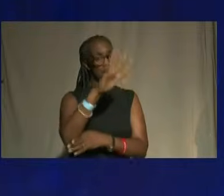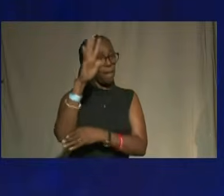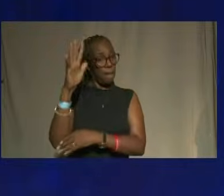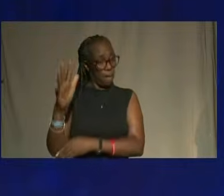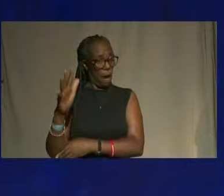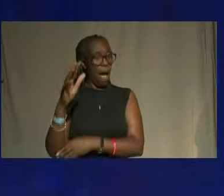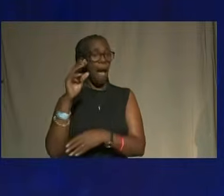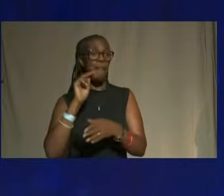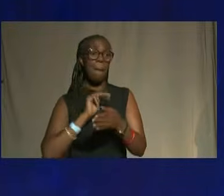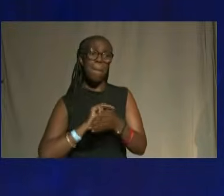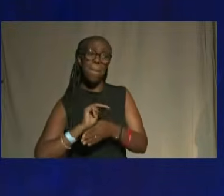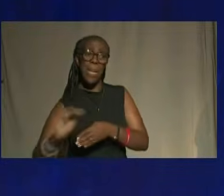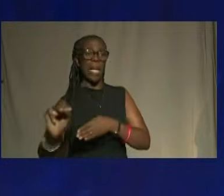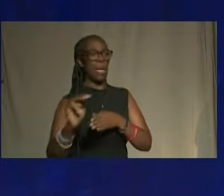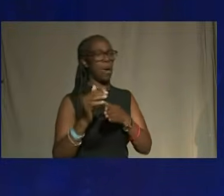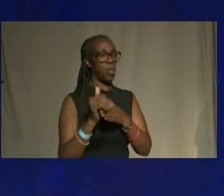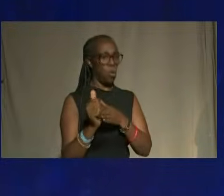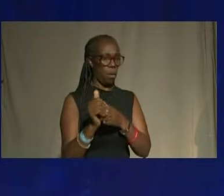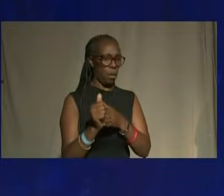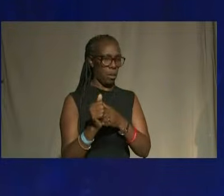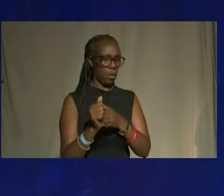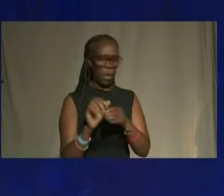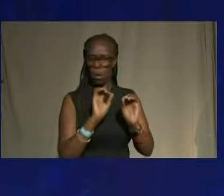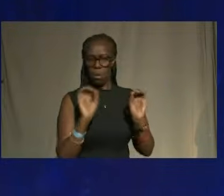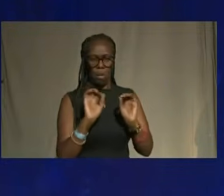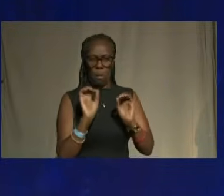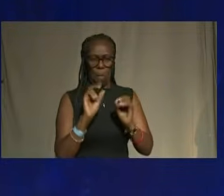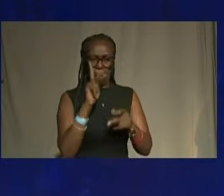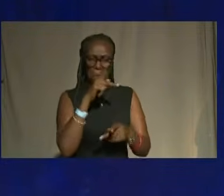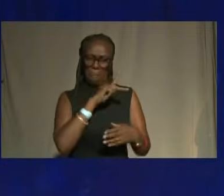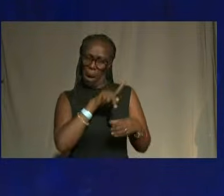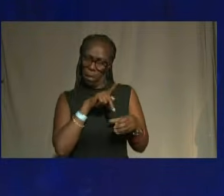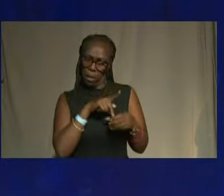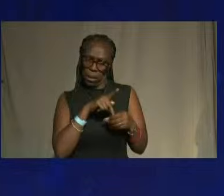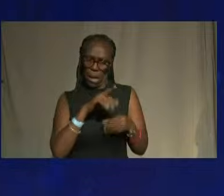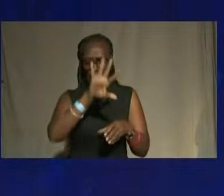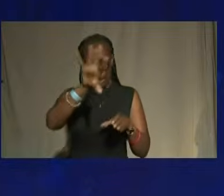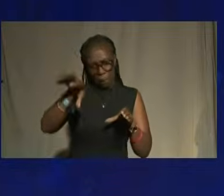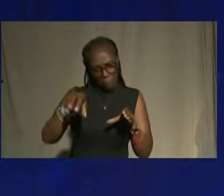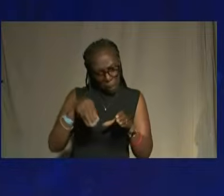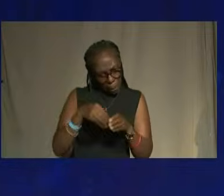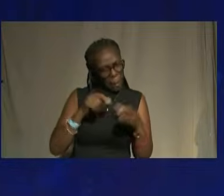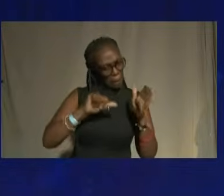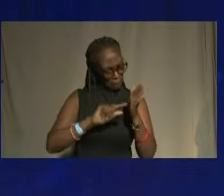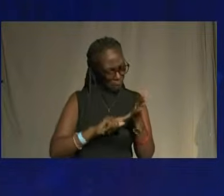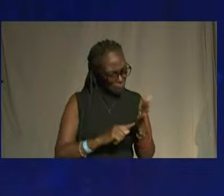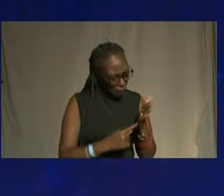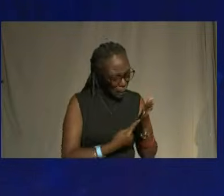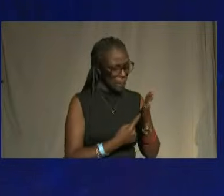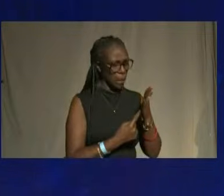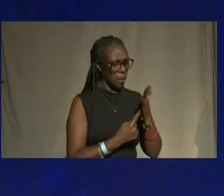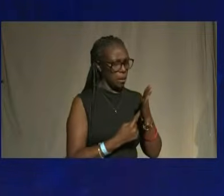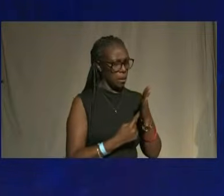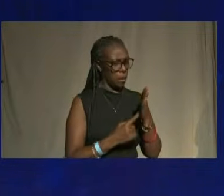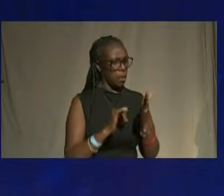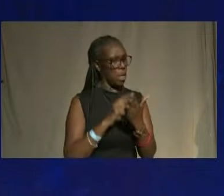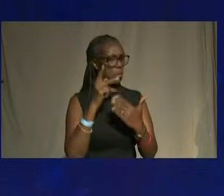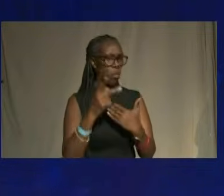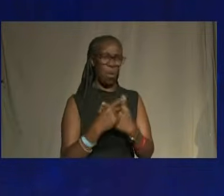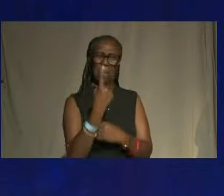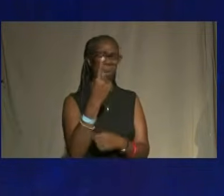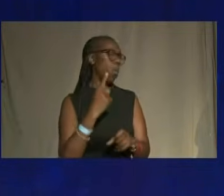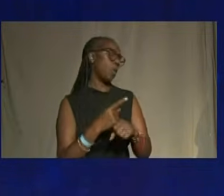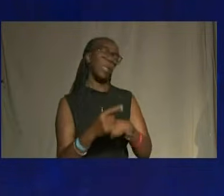implements every single thing in 1 year. So we are going to ensure that the implementation is done, which protects the